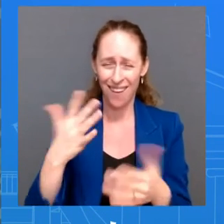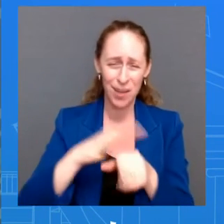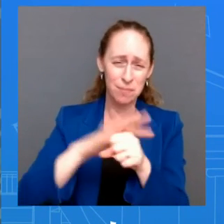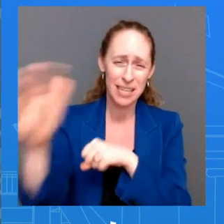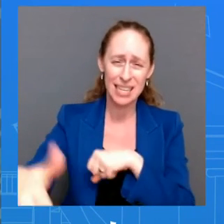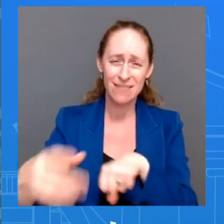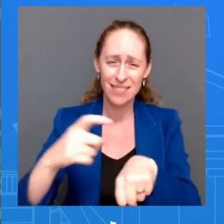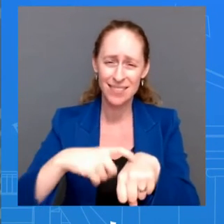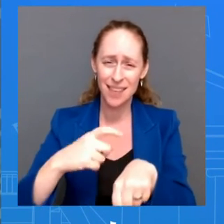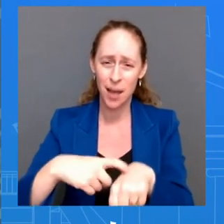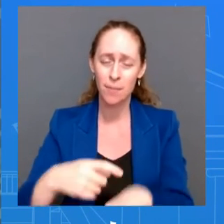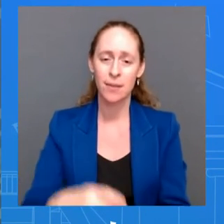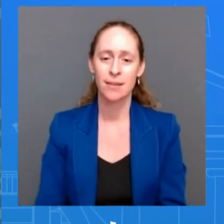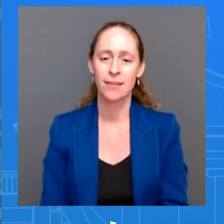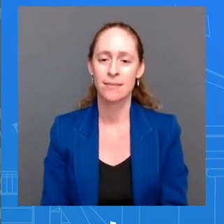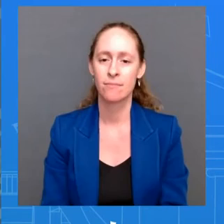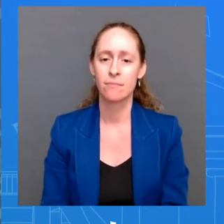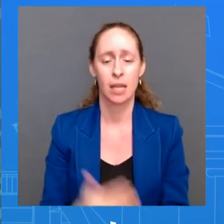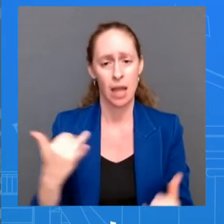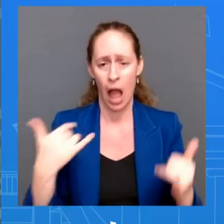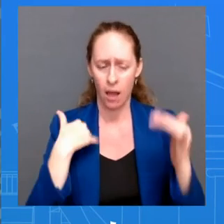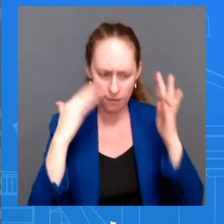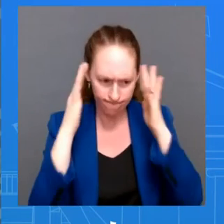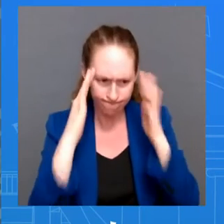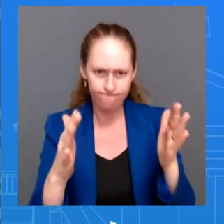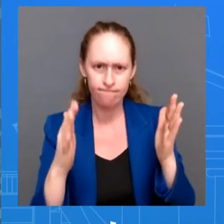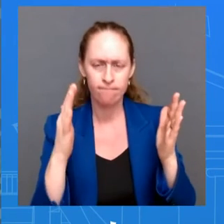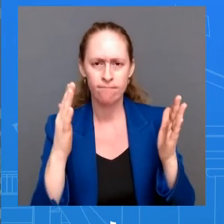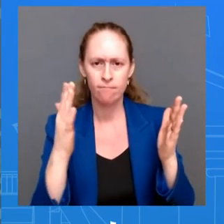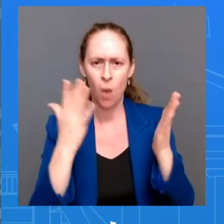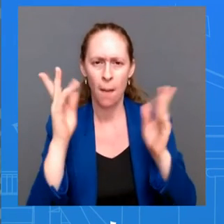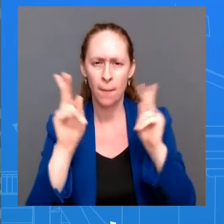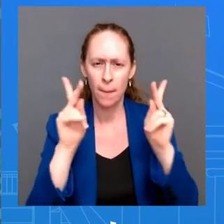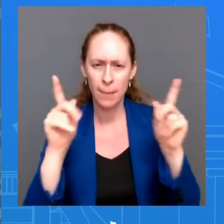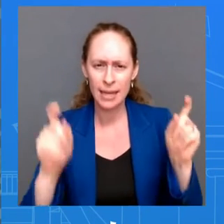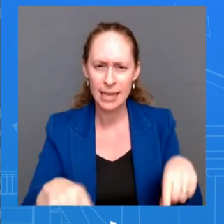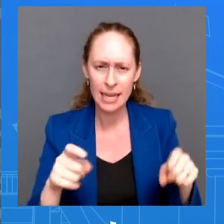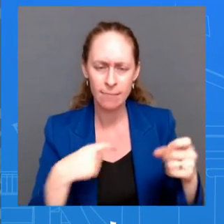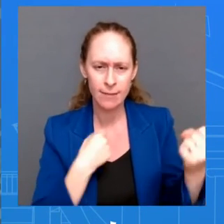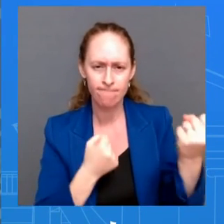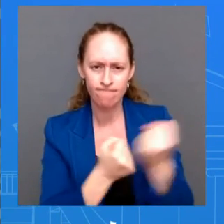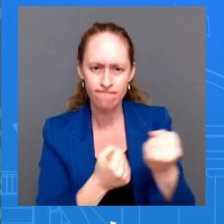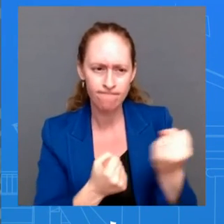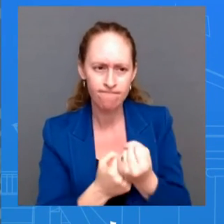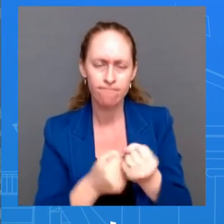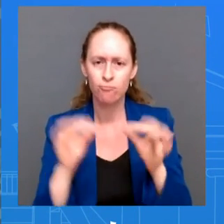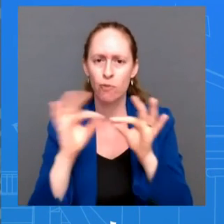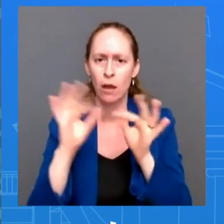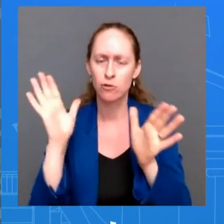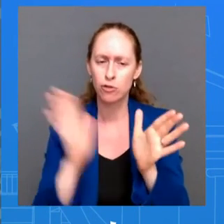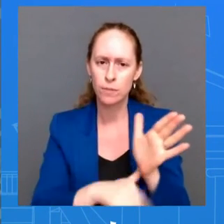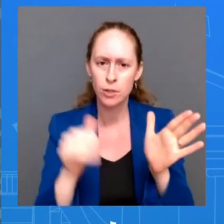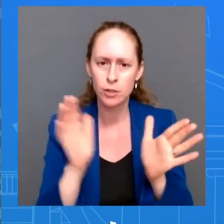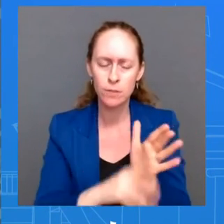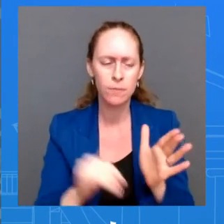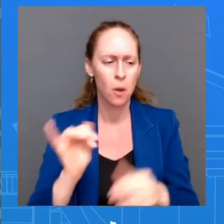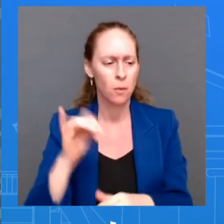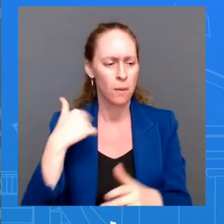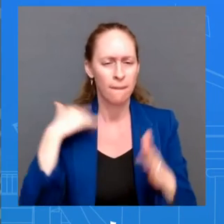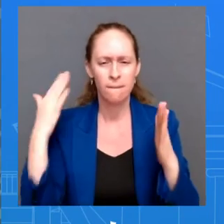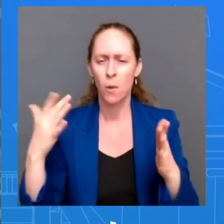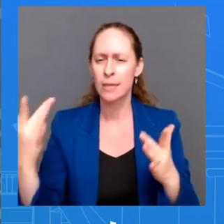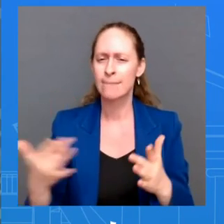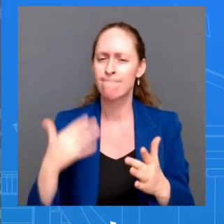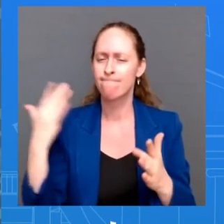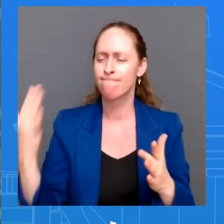lowering costs for families. As we have seen, we are very focused as well on the Inflation Reduction Act, as I just went through